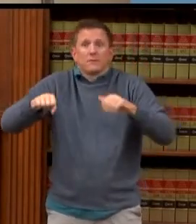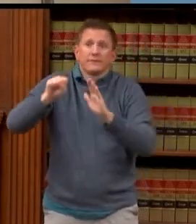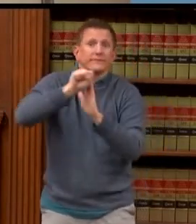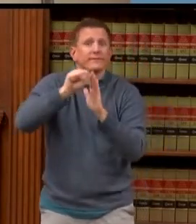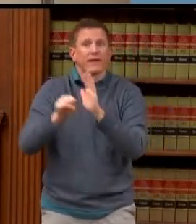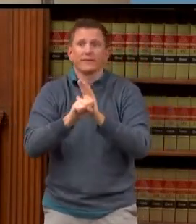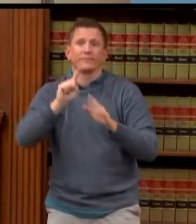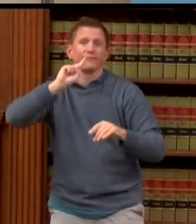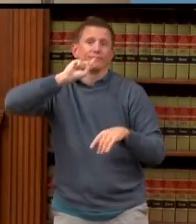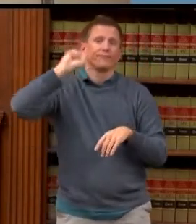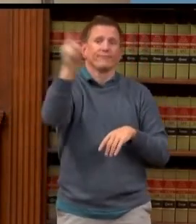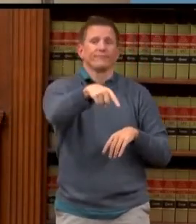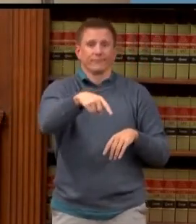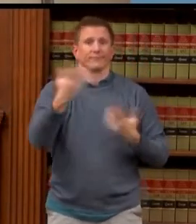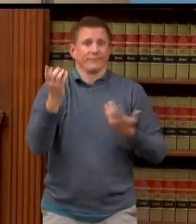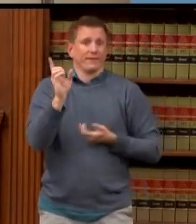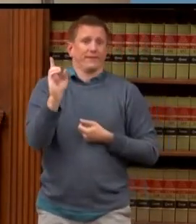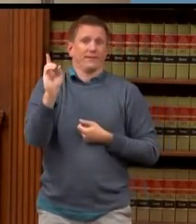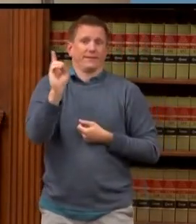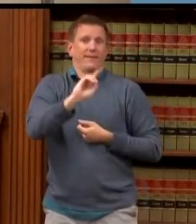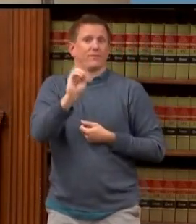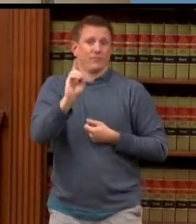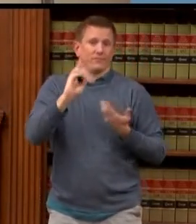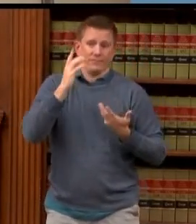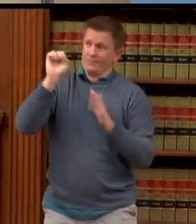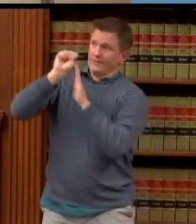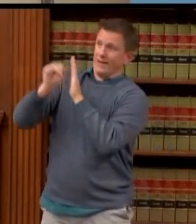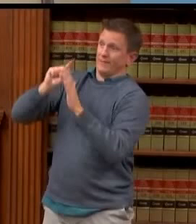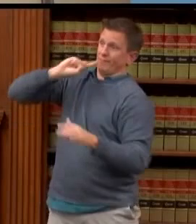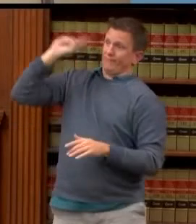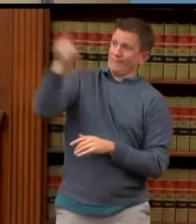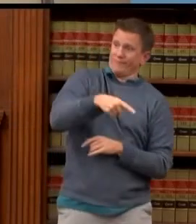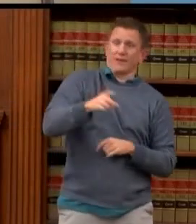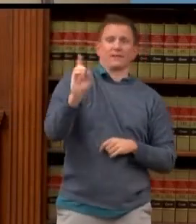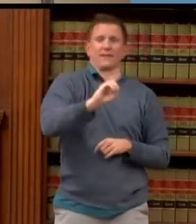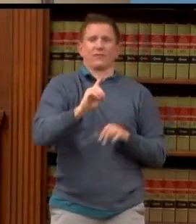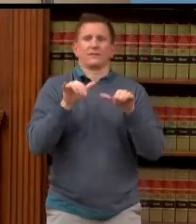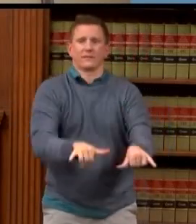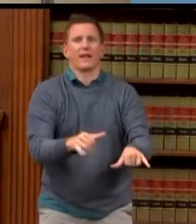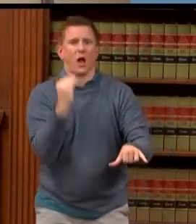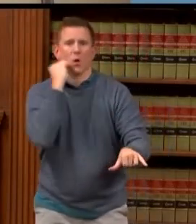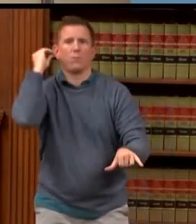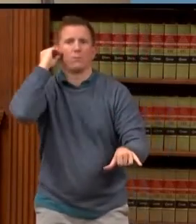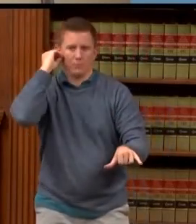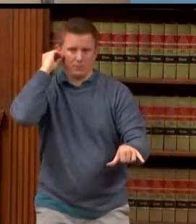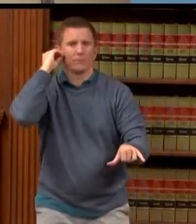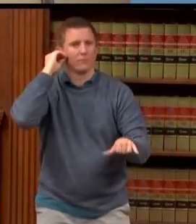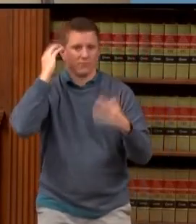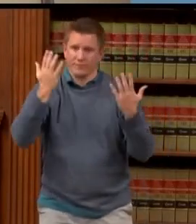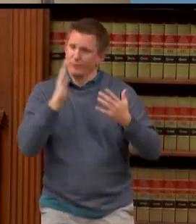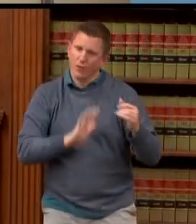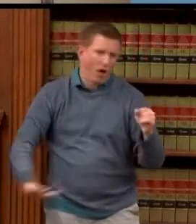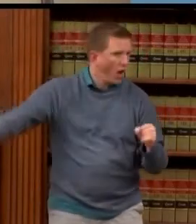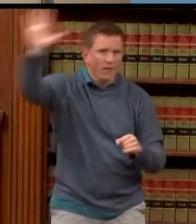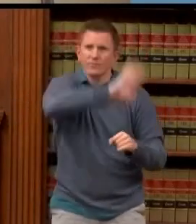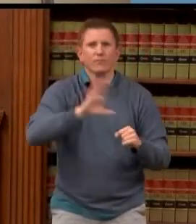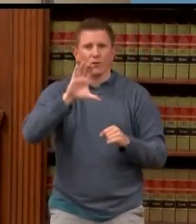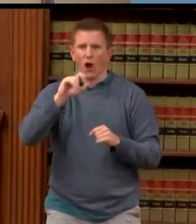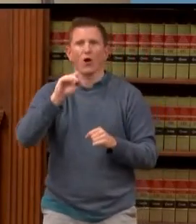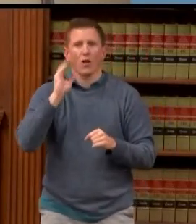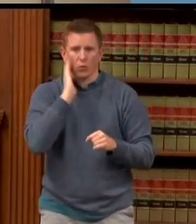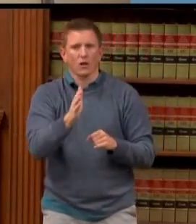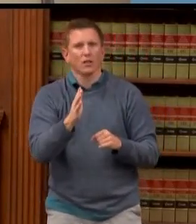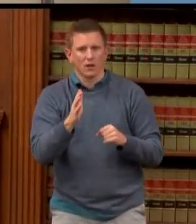order. So we're just going to have to wait and see how these strategies work. And we would encourage the business